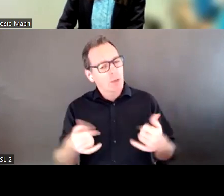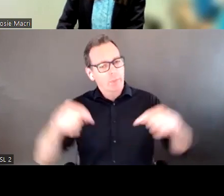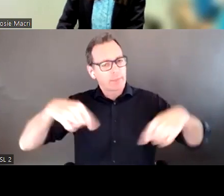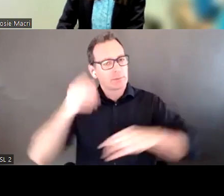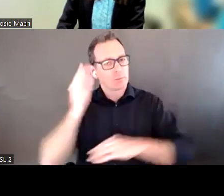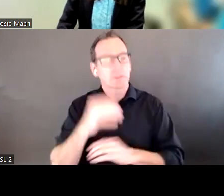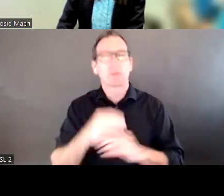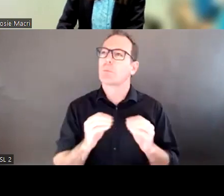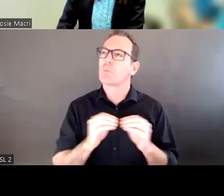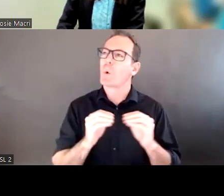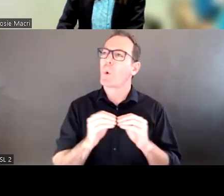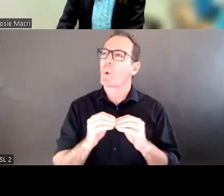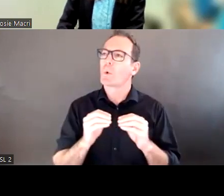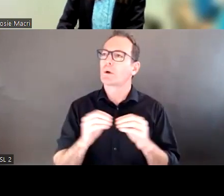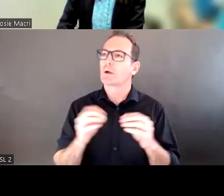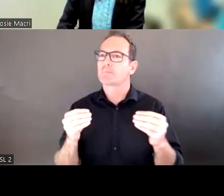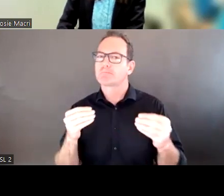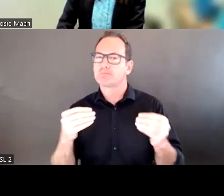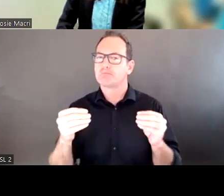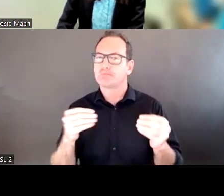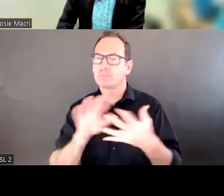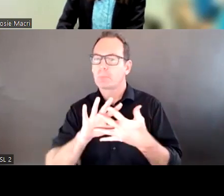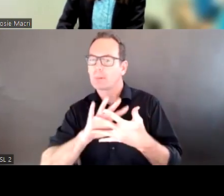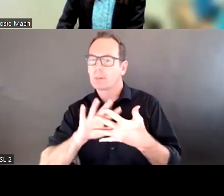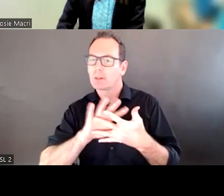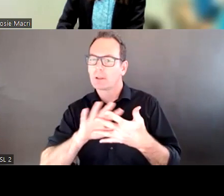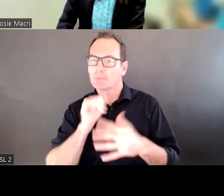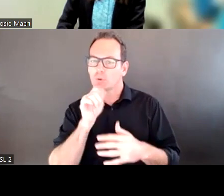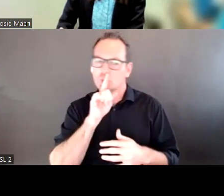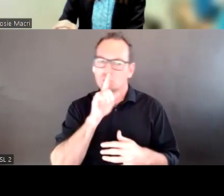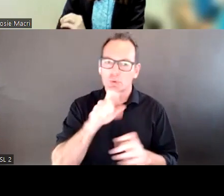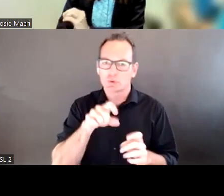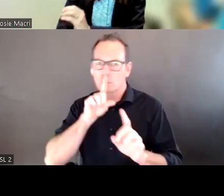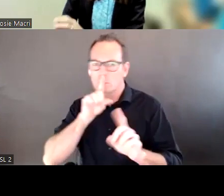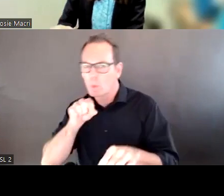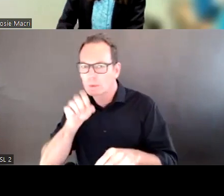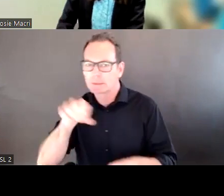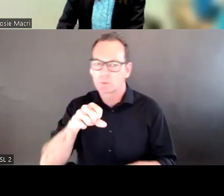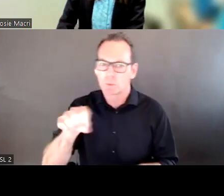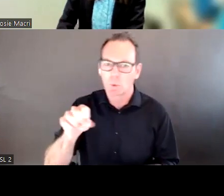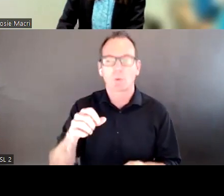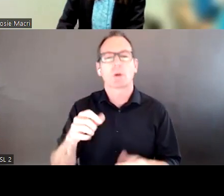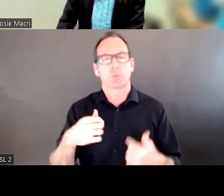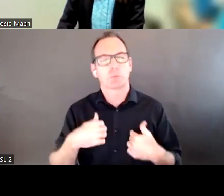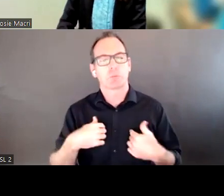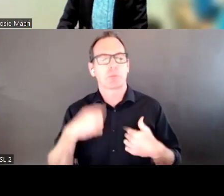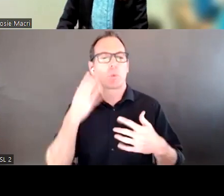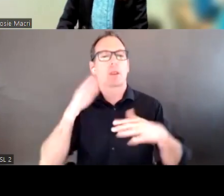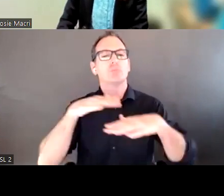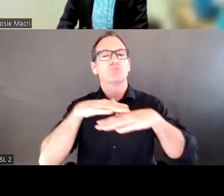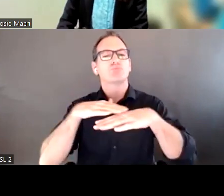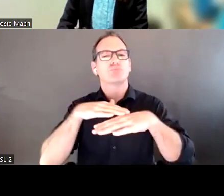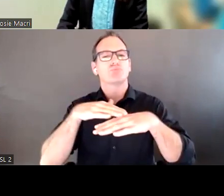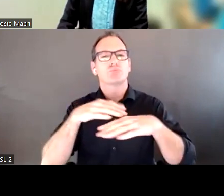cases that are a little more unclear. And I'll provide kind of a high-level overview of some of